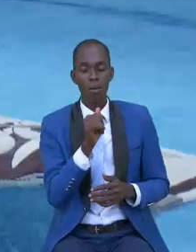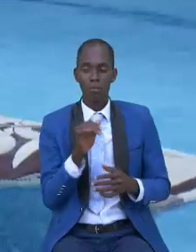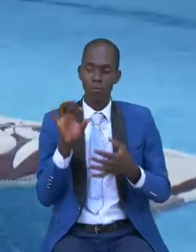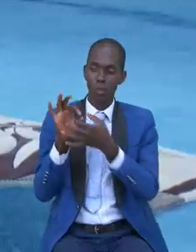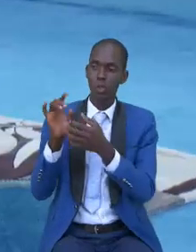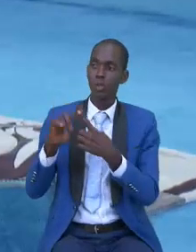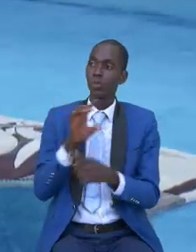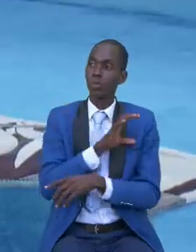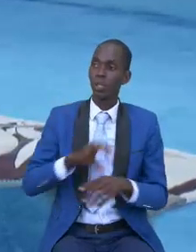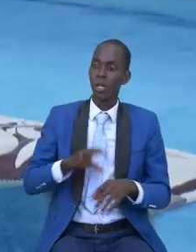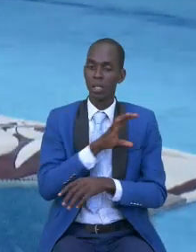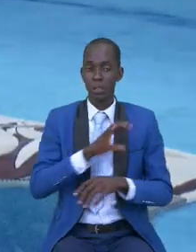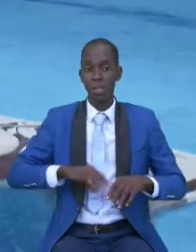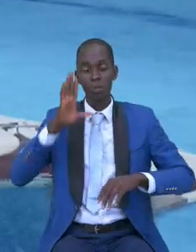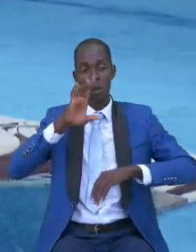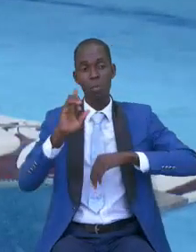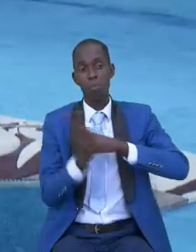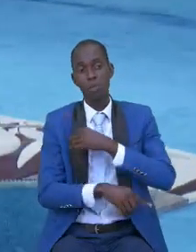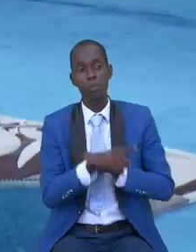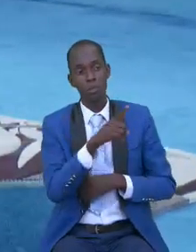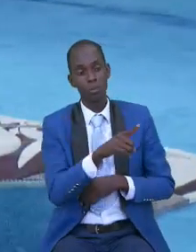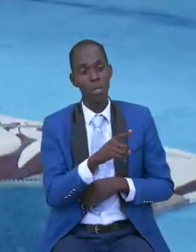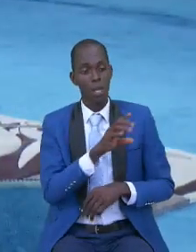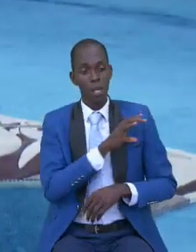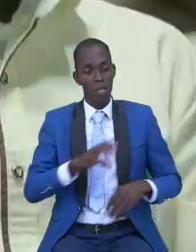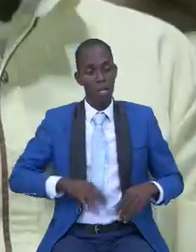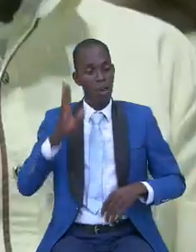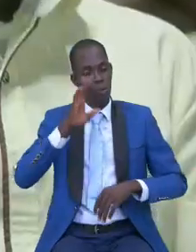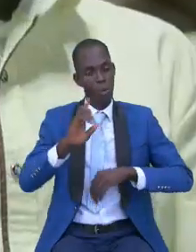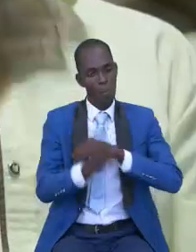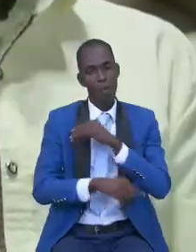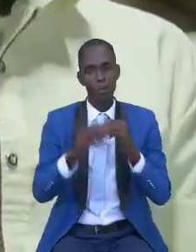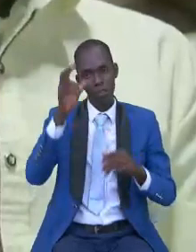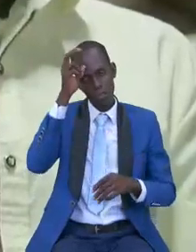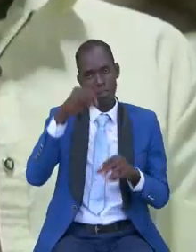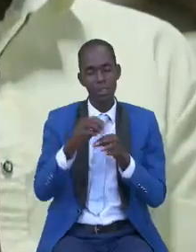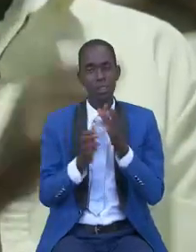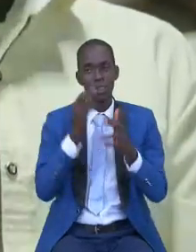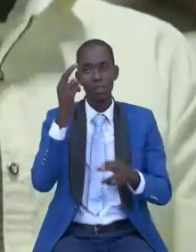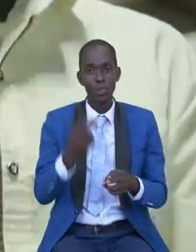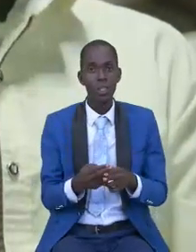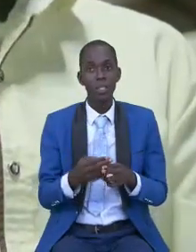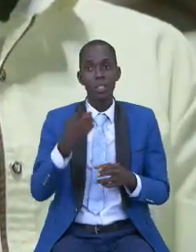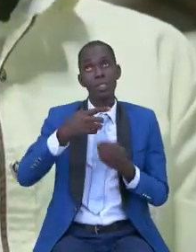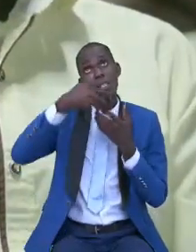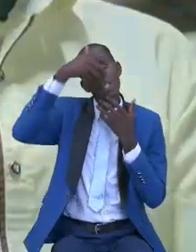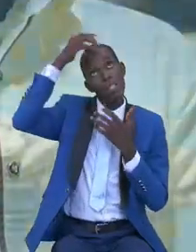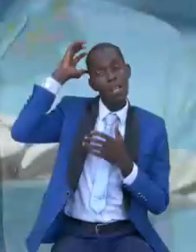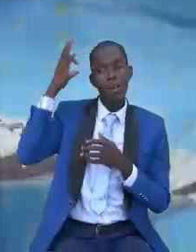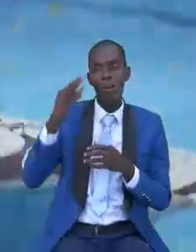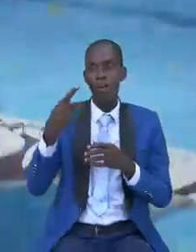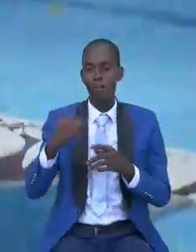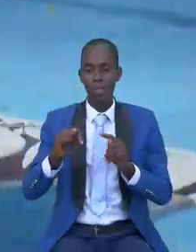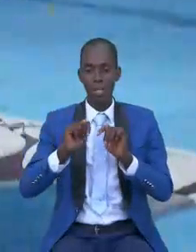Christ will deal with you. Christ will deal with him. The lion of the tribe of Judah